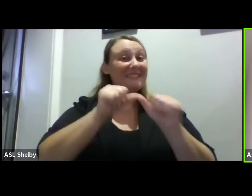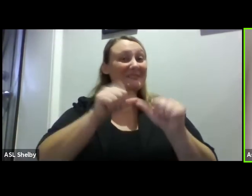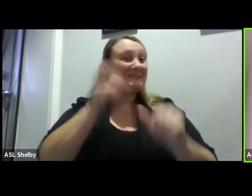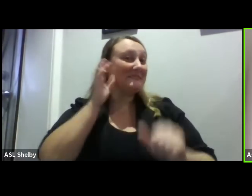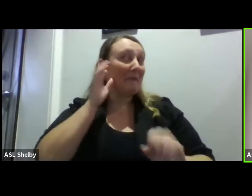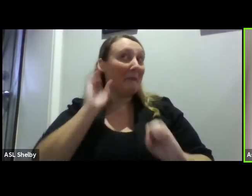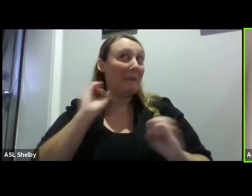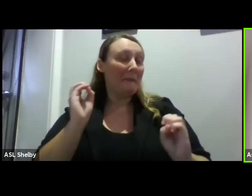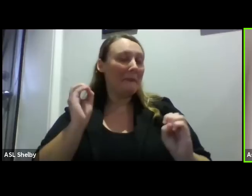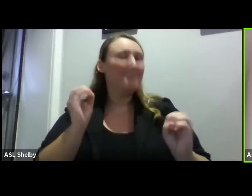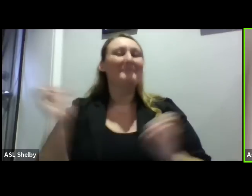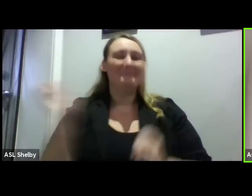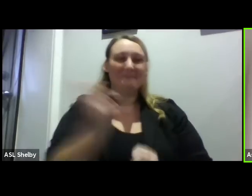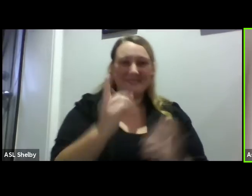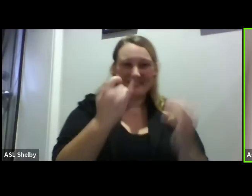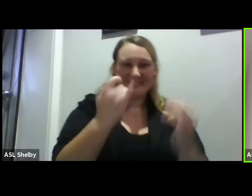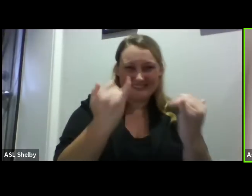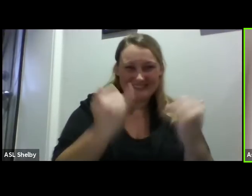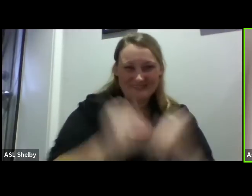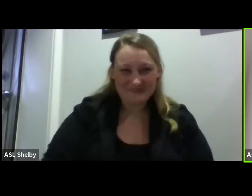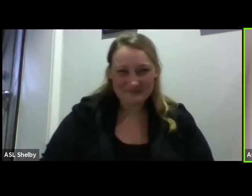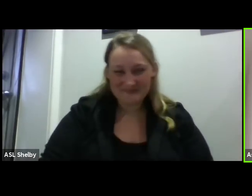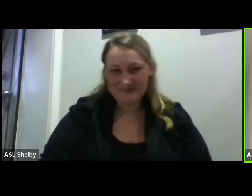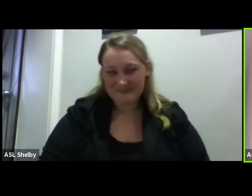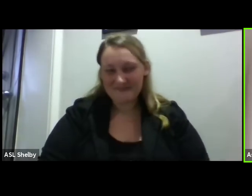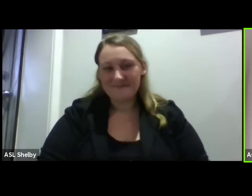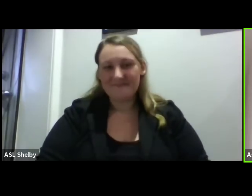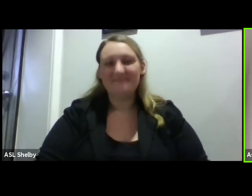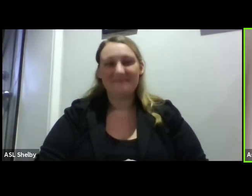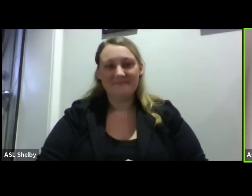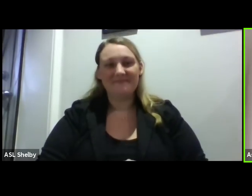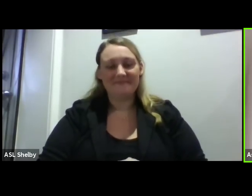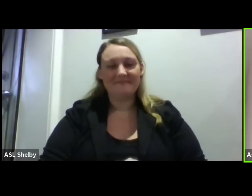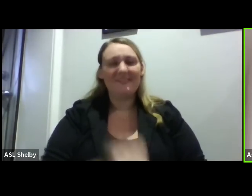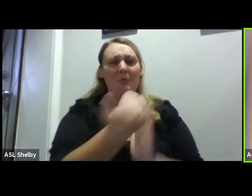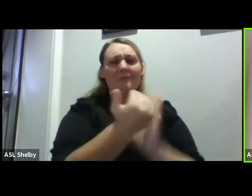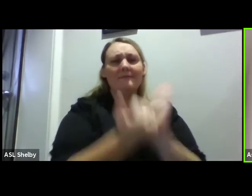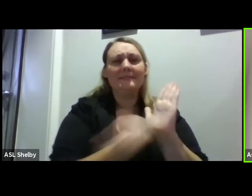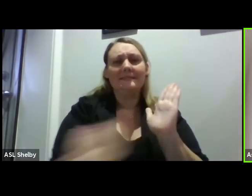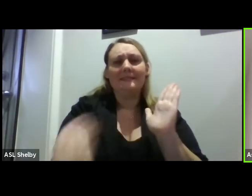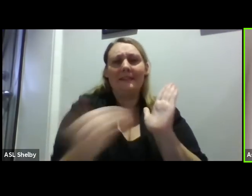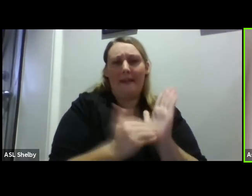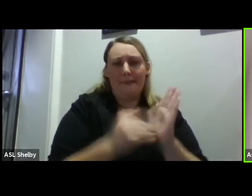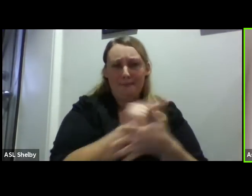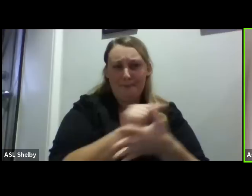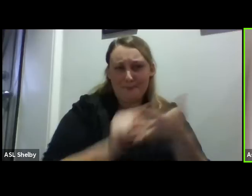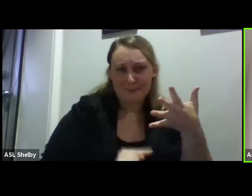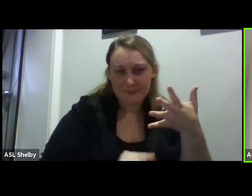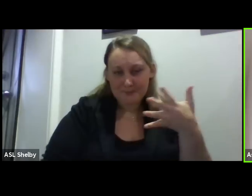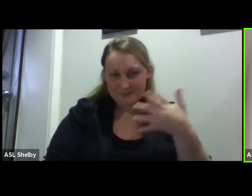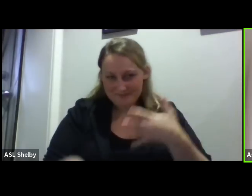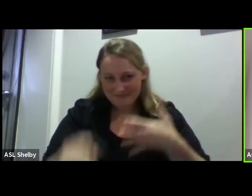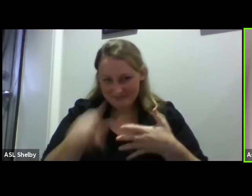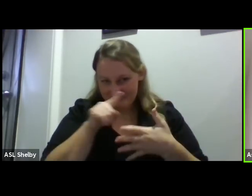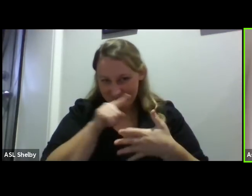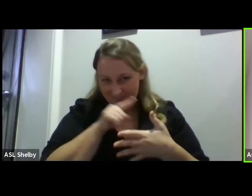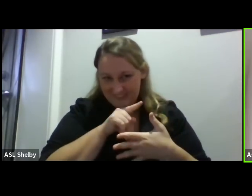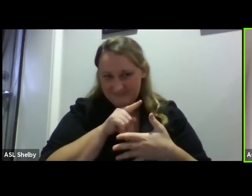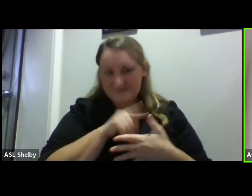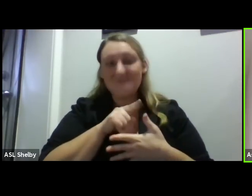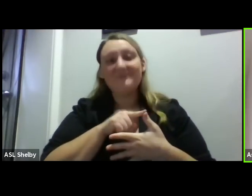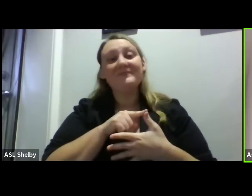I'm going to rename those last organizations. I apologize for that. So